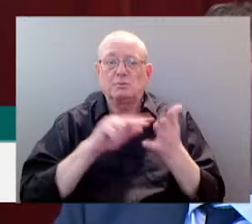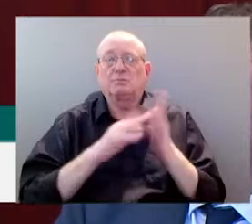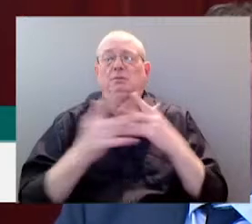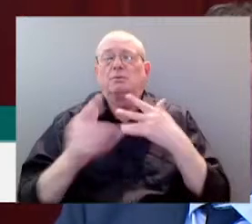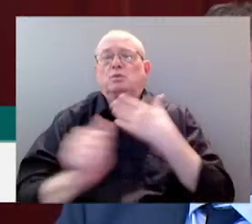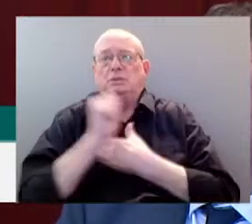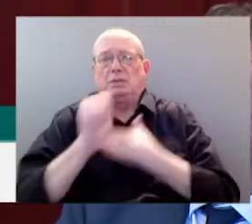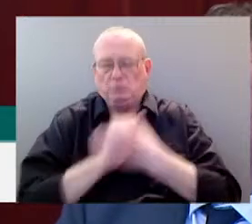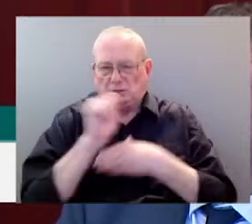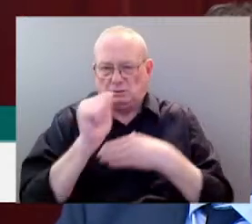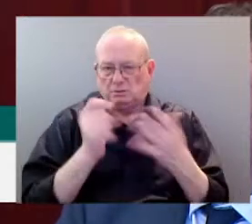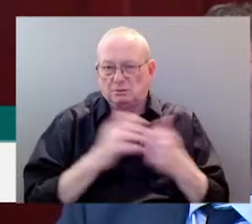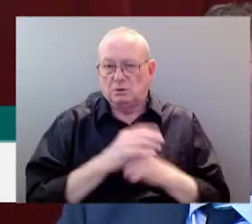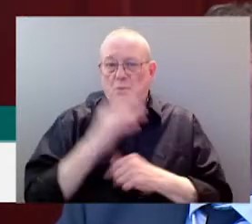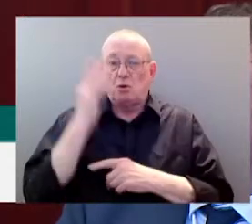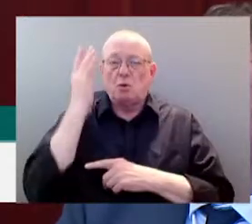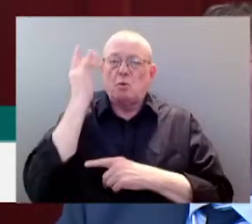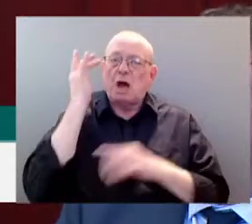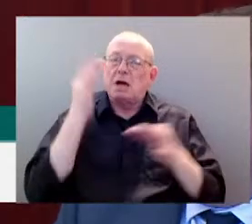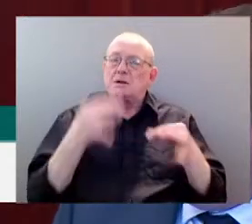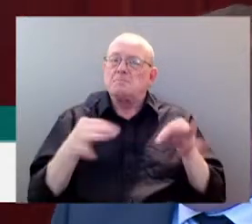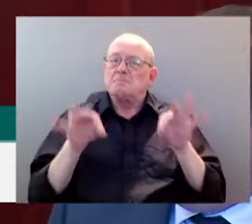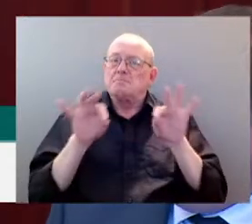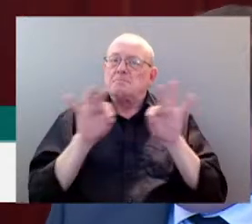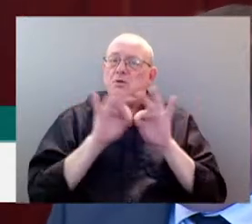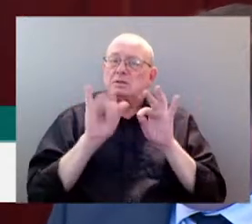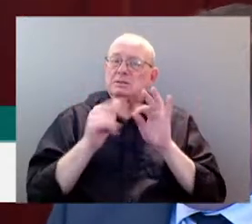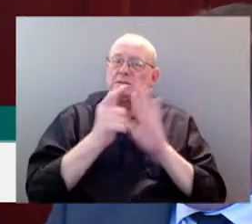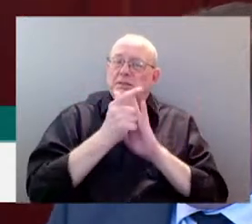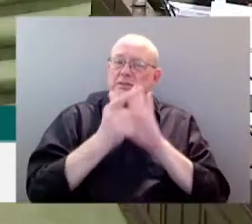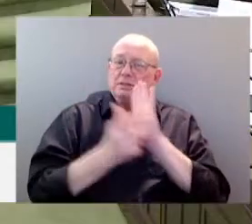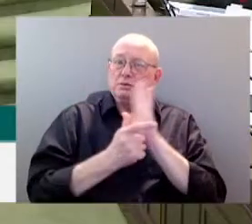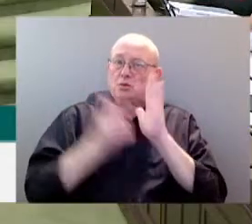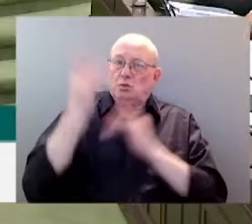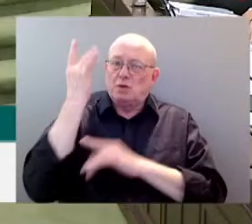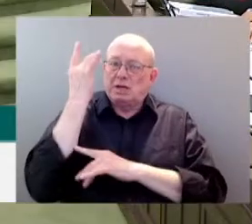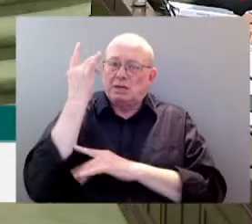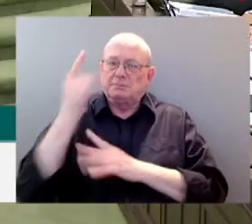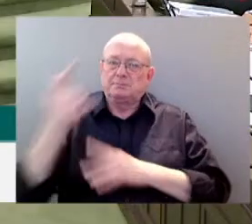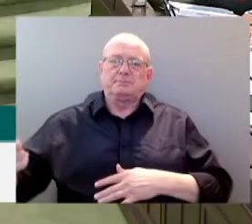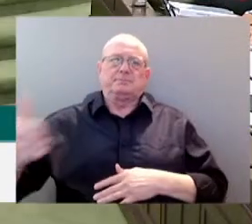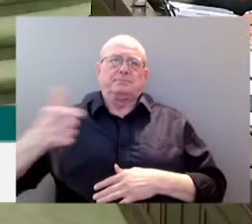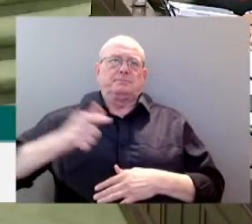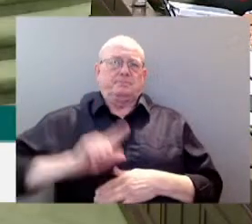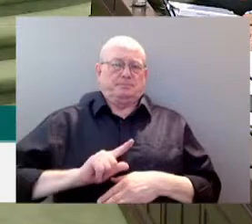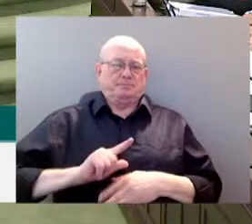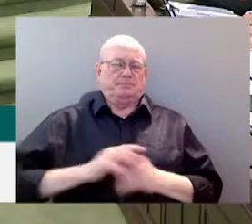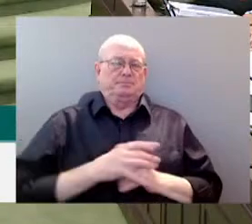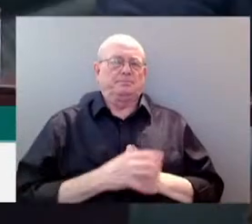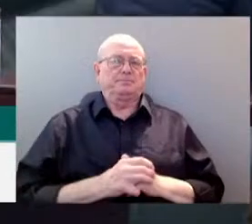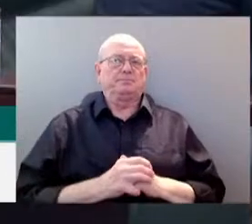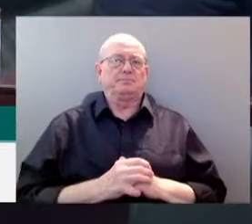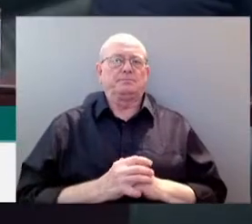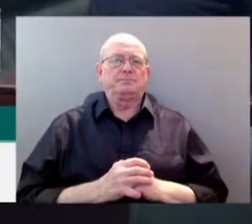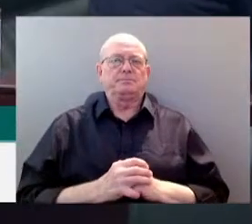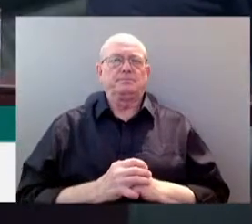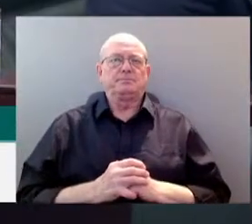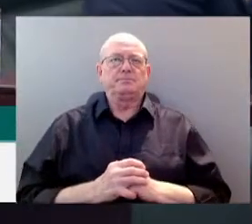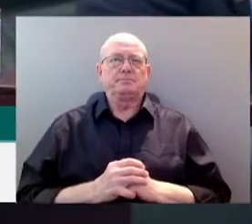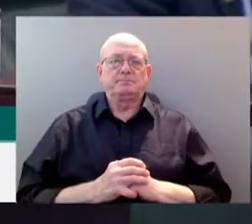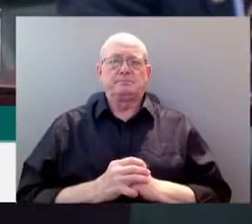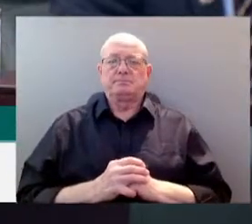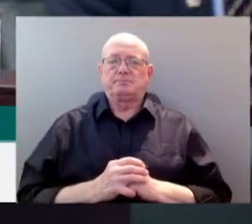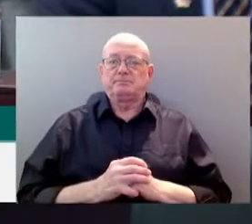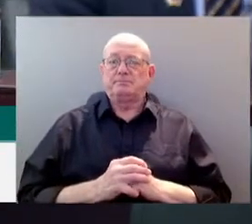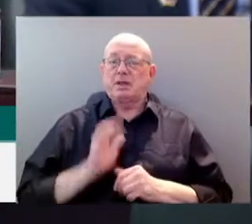so important this piece of leg legislation for the Alberta recovery model The Honorable Minister here our system is built around recovery